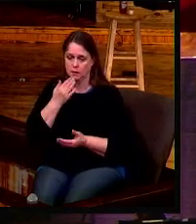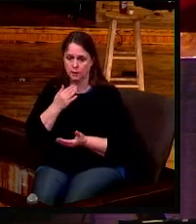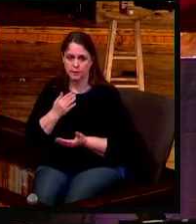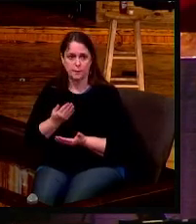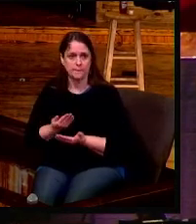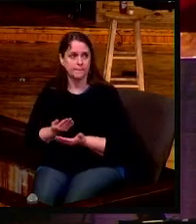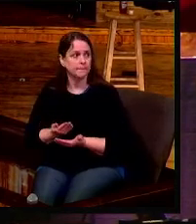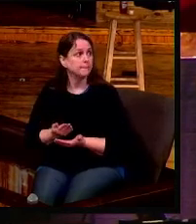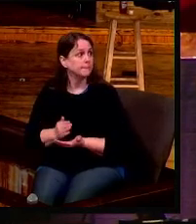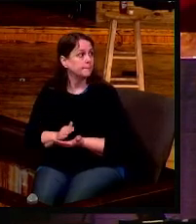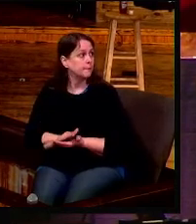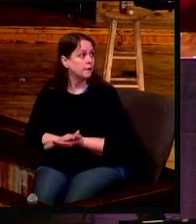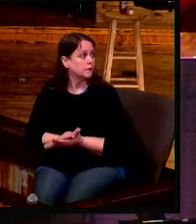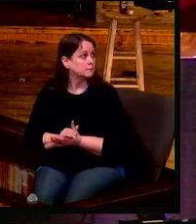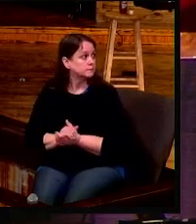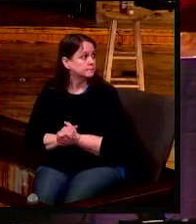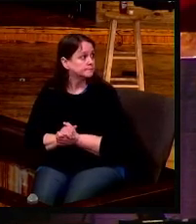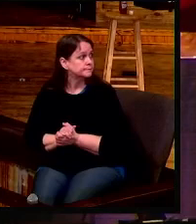In everything,